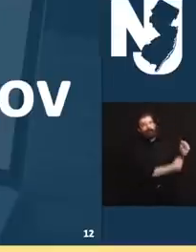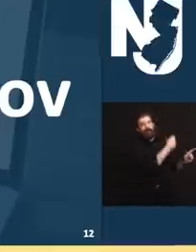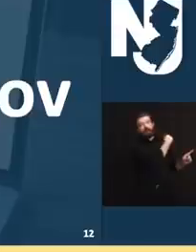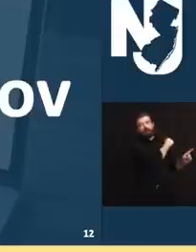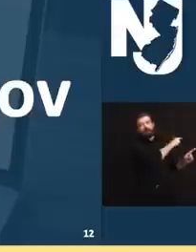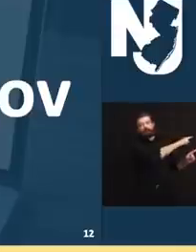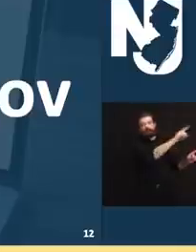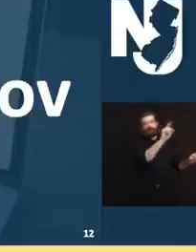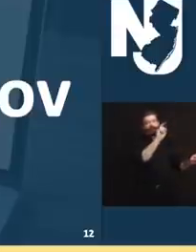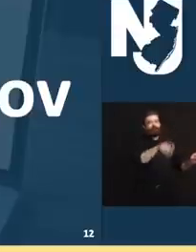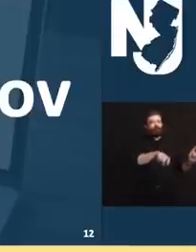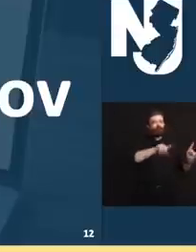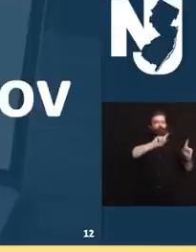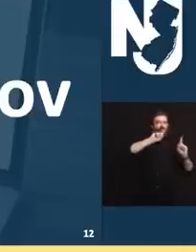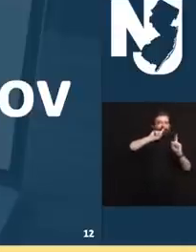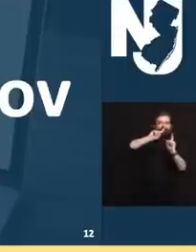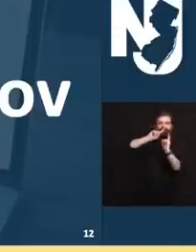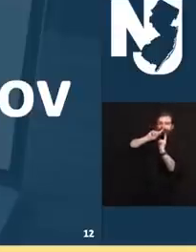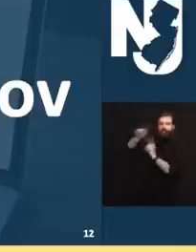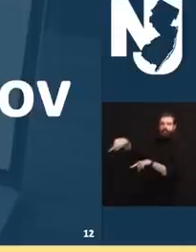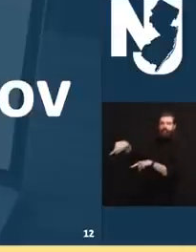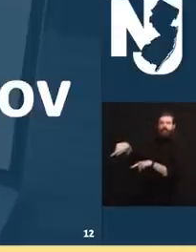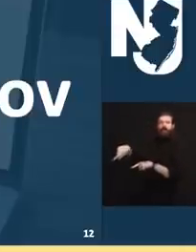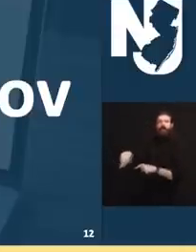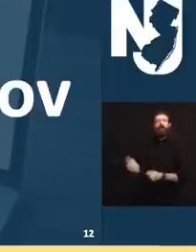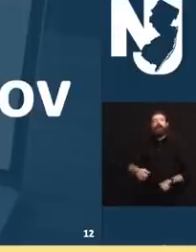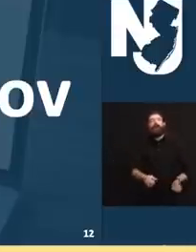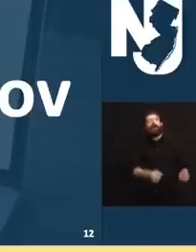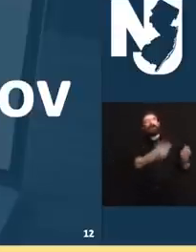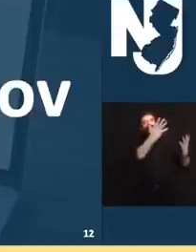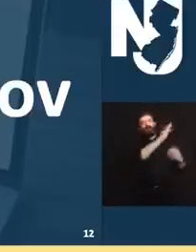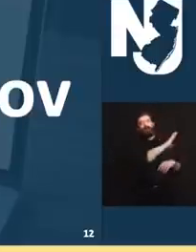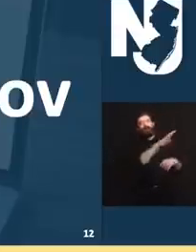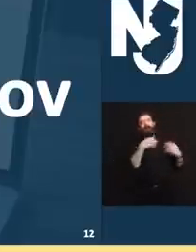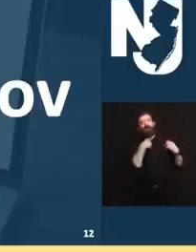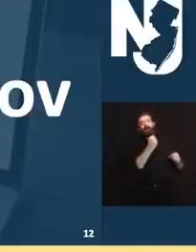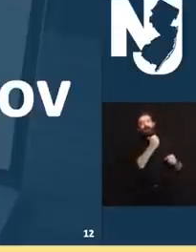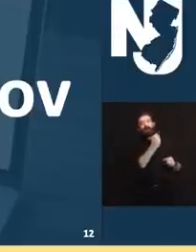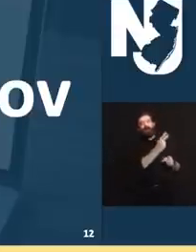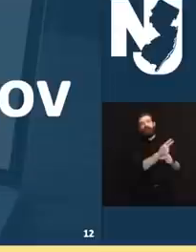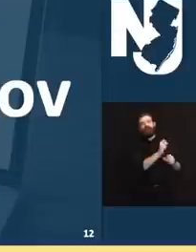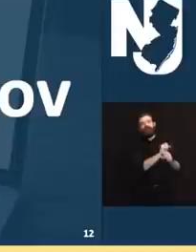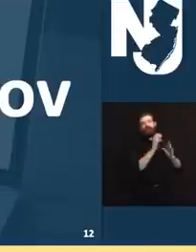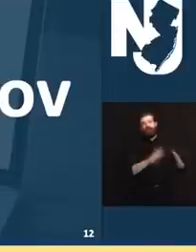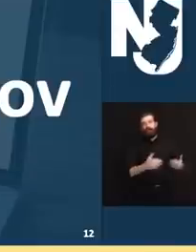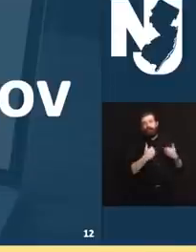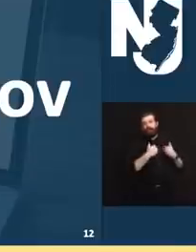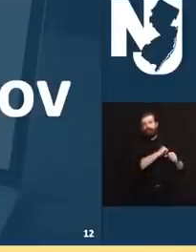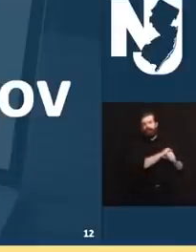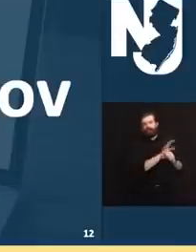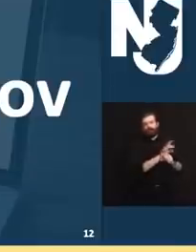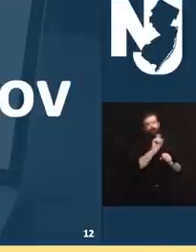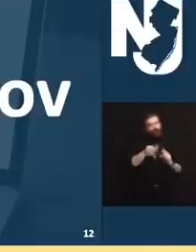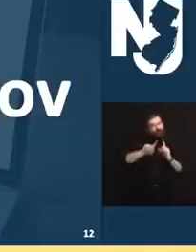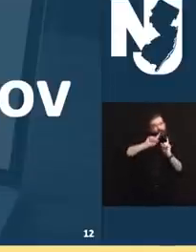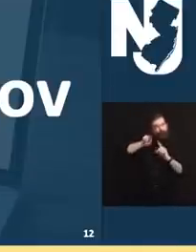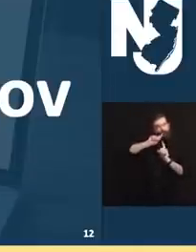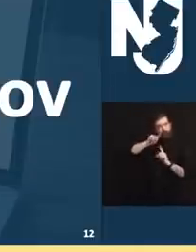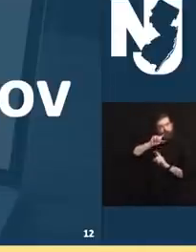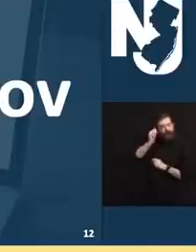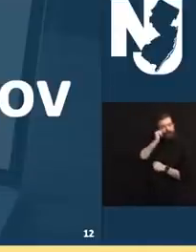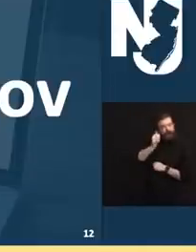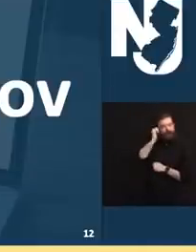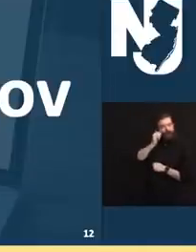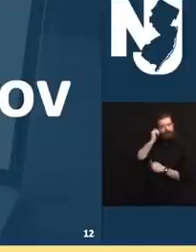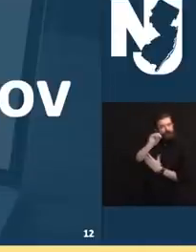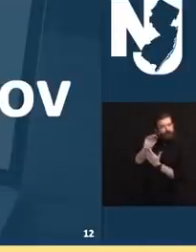workers. This is something we've talked about on a number of occasions up here. This reporting, which will start the week of December 28th, will be done through